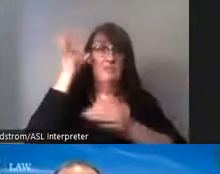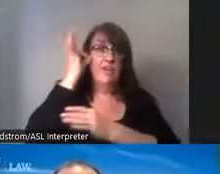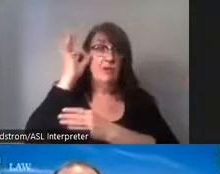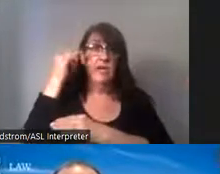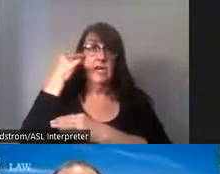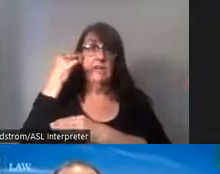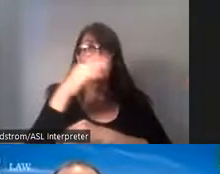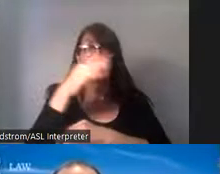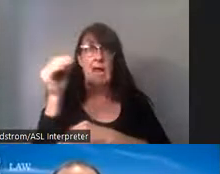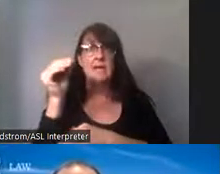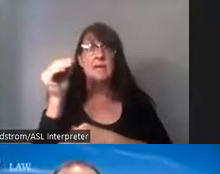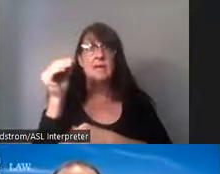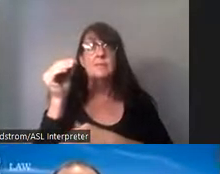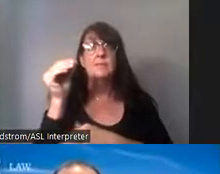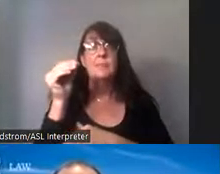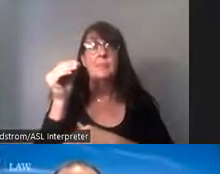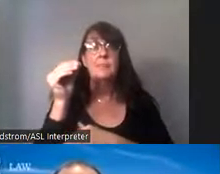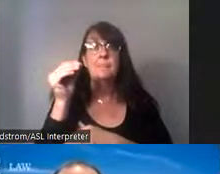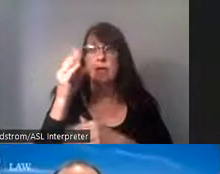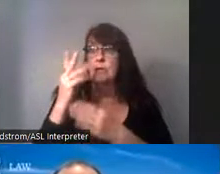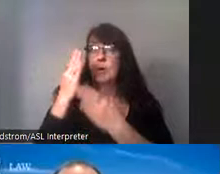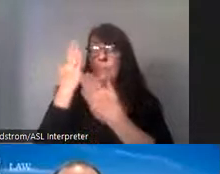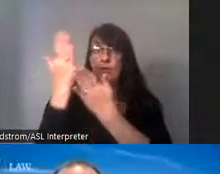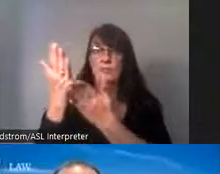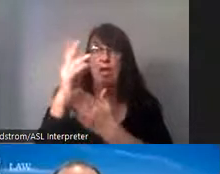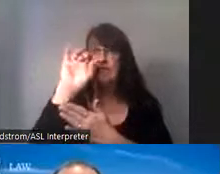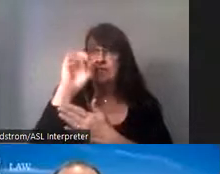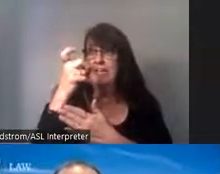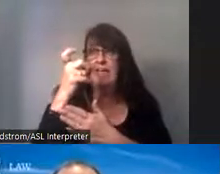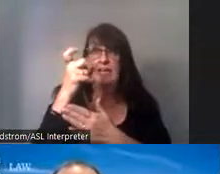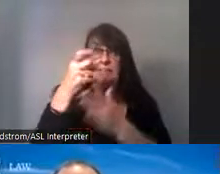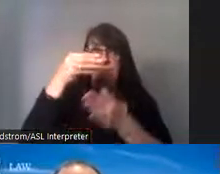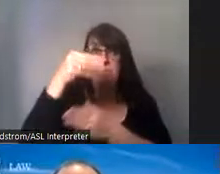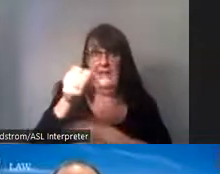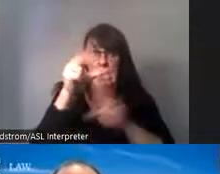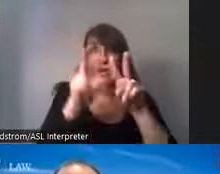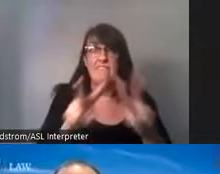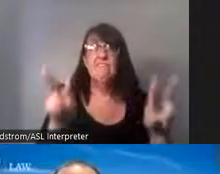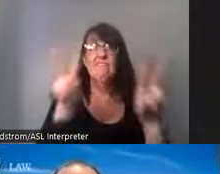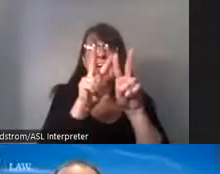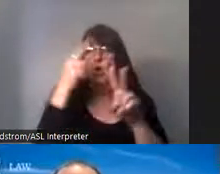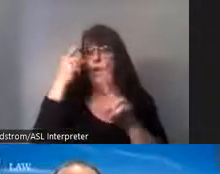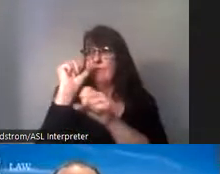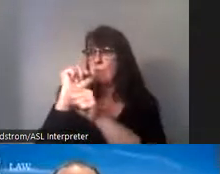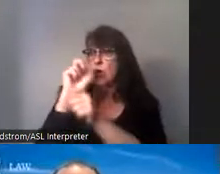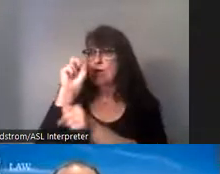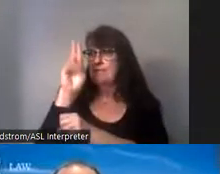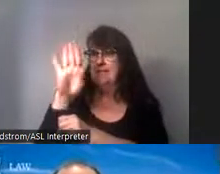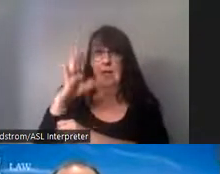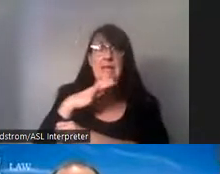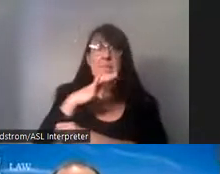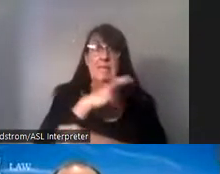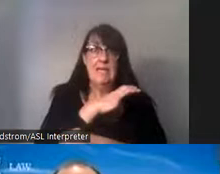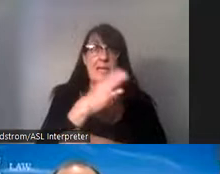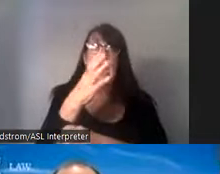and obviously provide taxpayer value. And again, as for the work of the subcommittee, I look forward